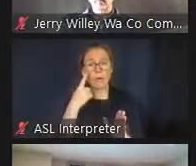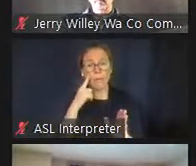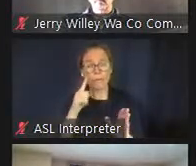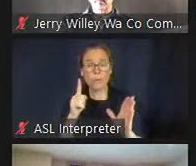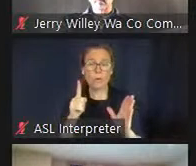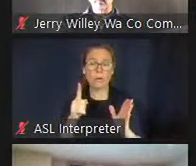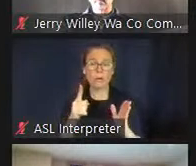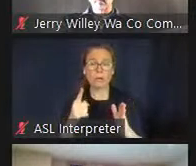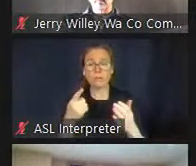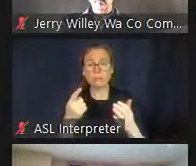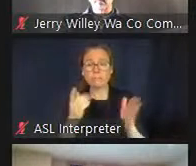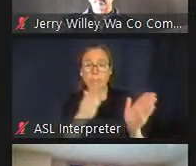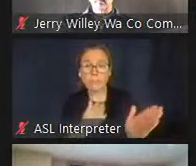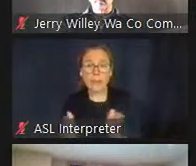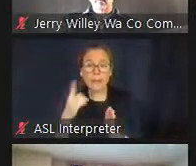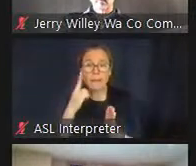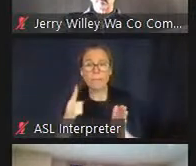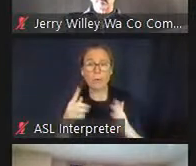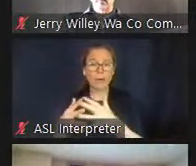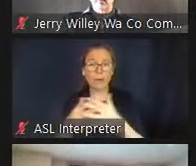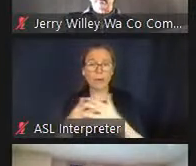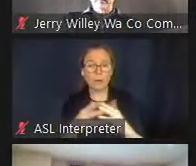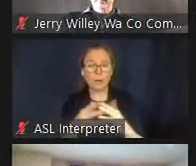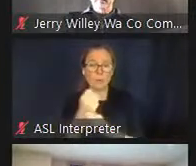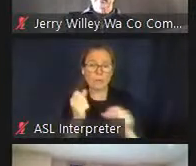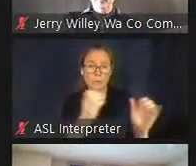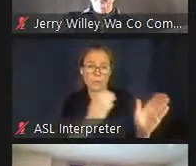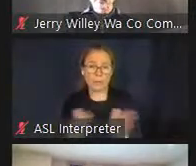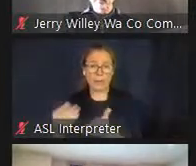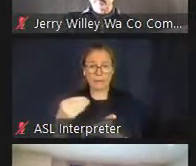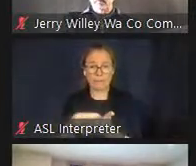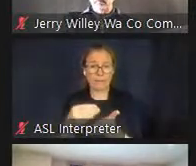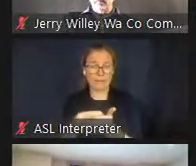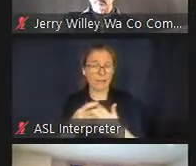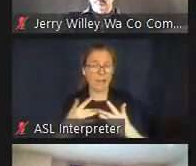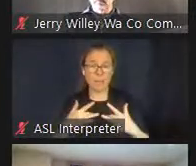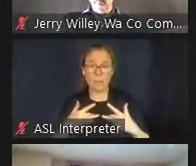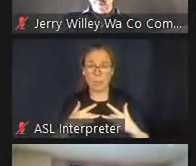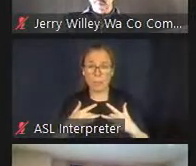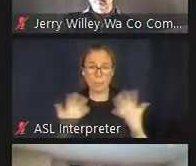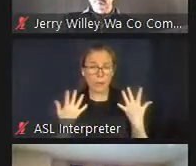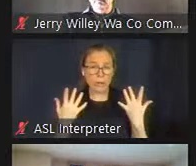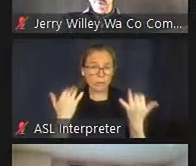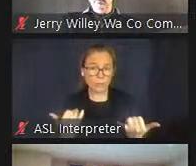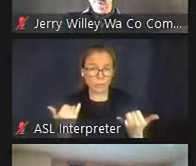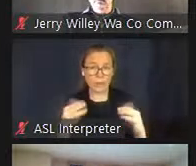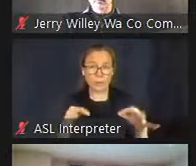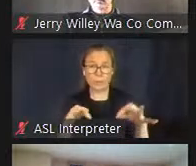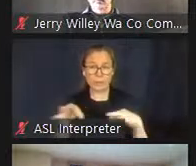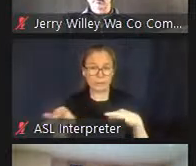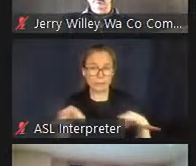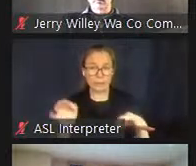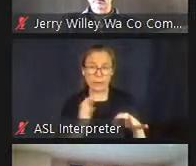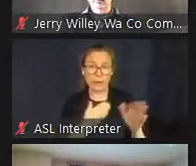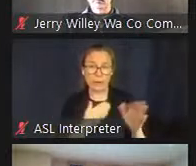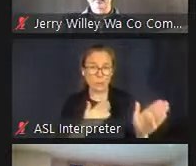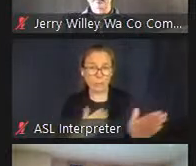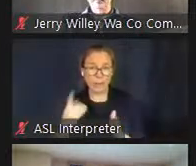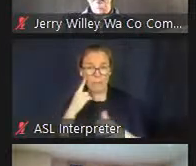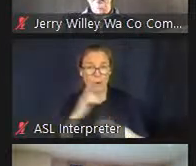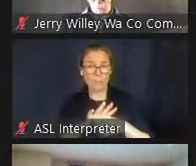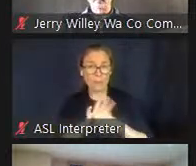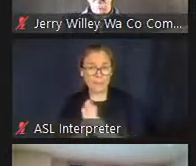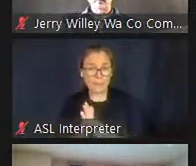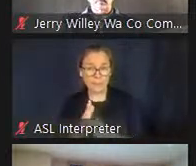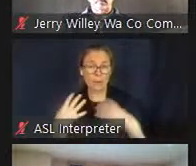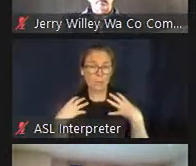Act funding, and I'm thrilled to be here today to talk about the Board of County Commissioners' direction in pandemic recovery and